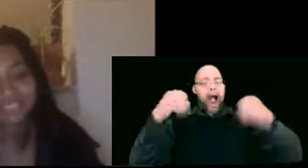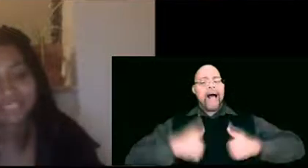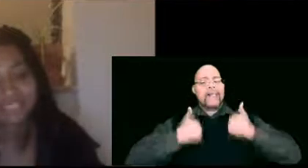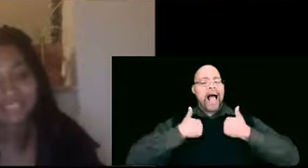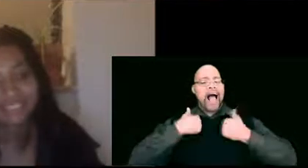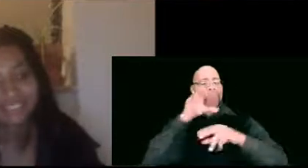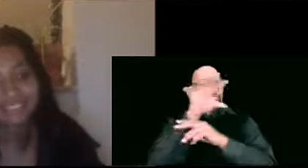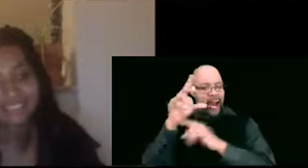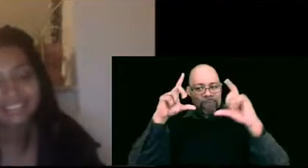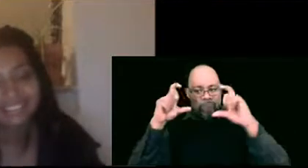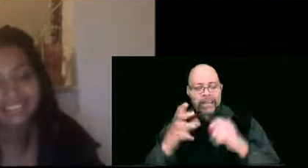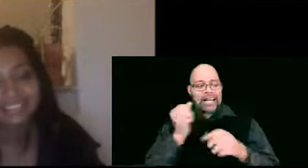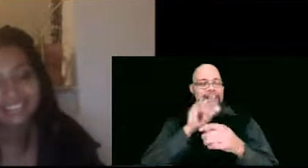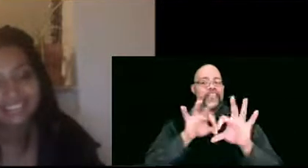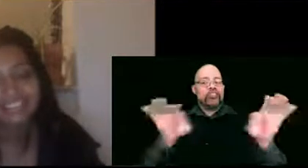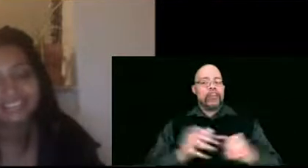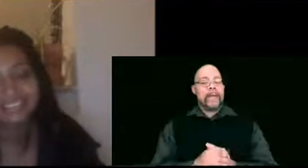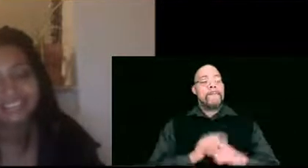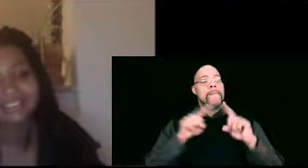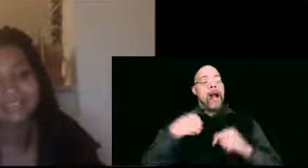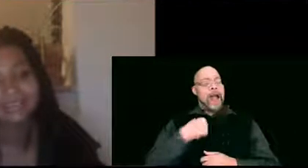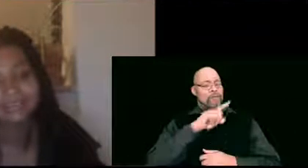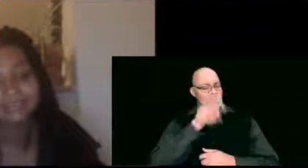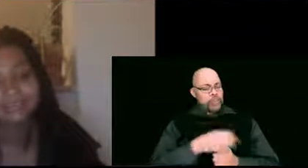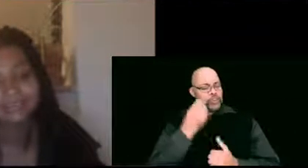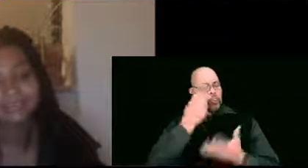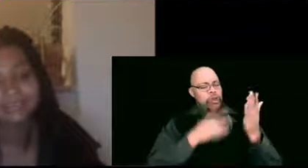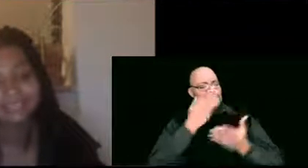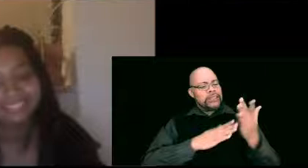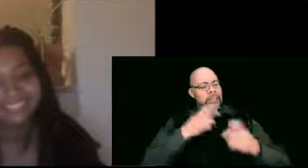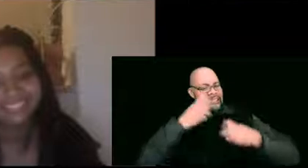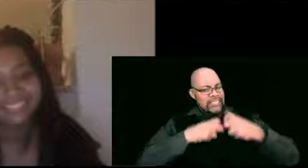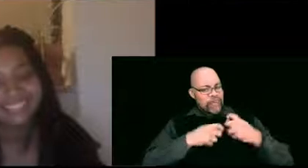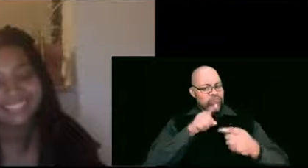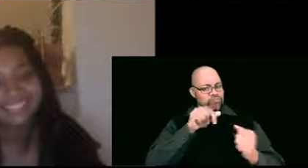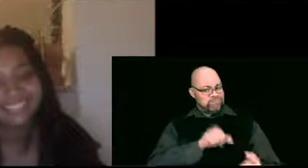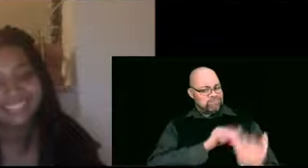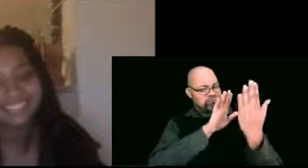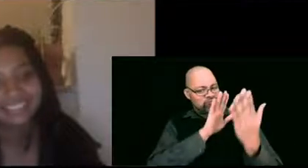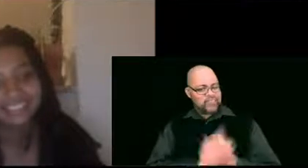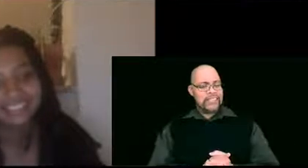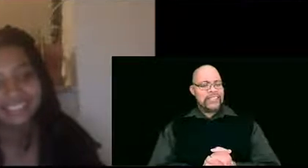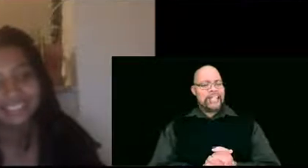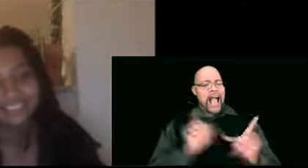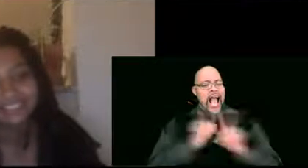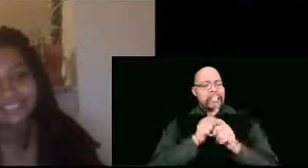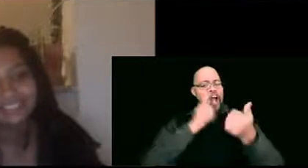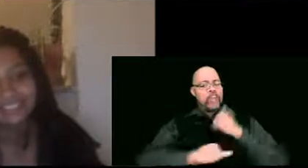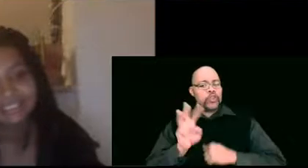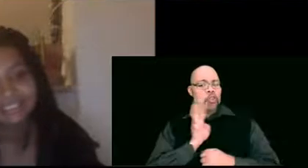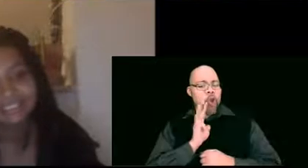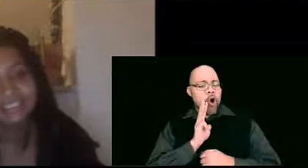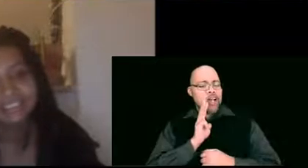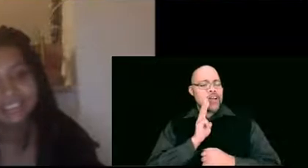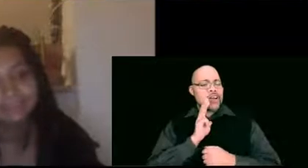wildlife photography and videography and getting that degree. But I have a question. So what are some of the difficulties that you have encountered as